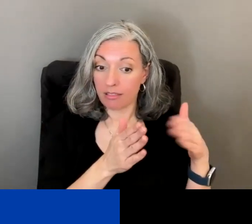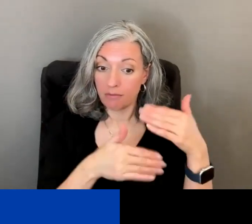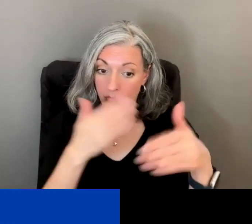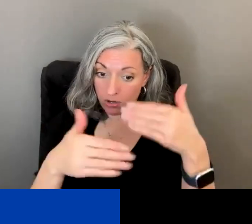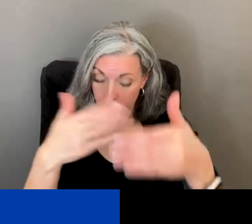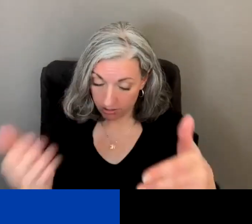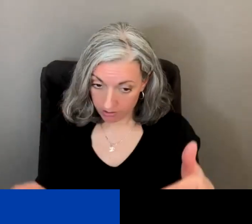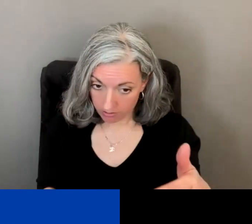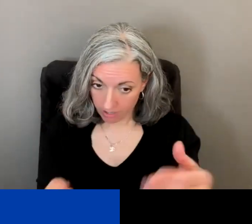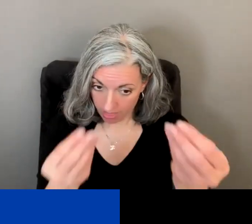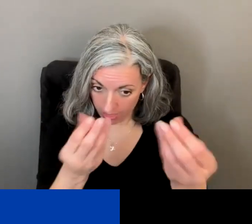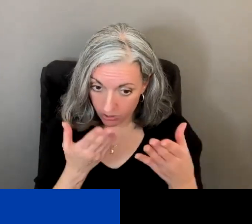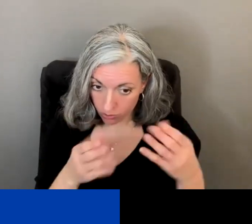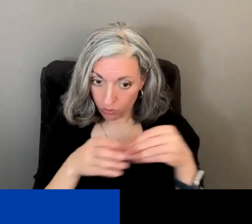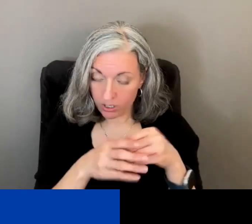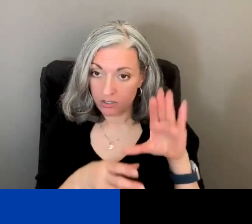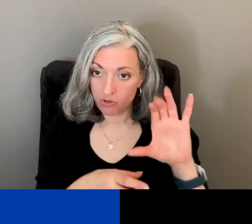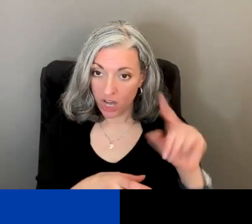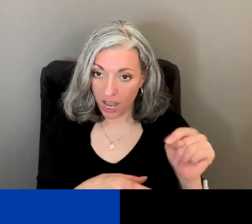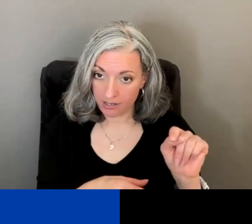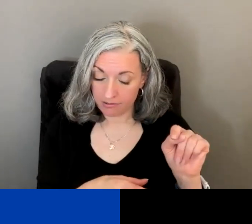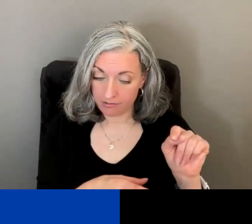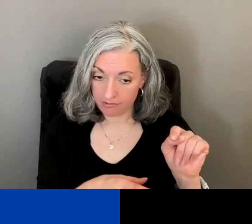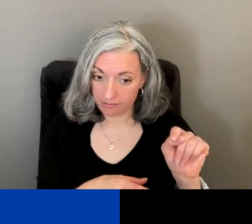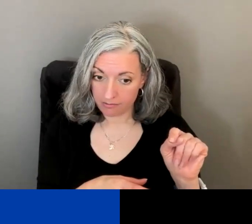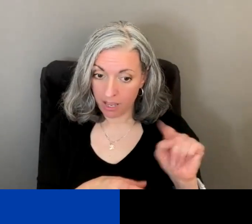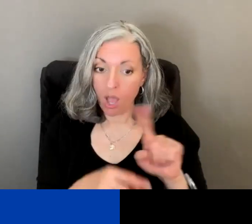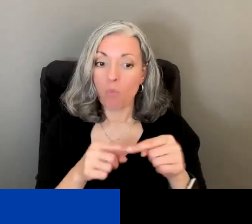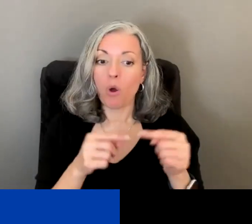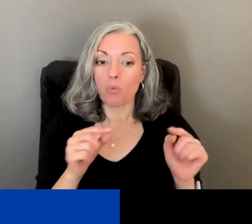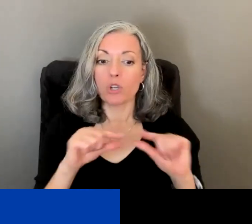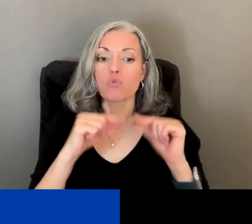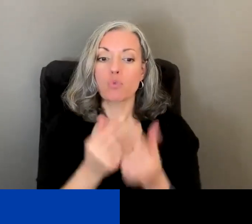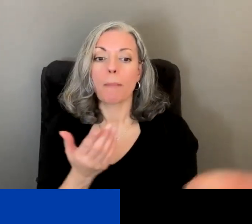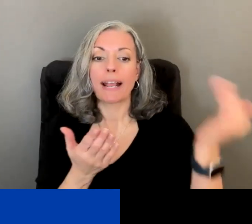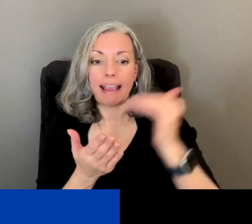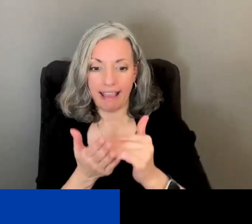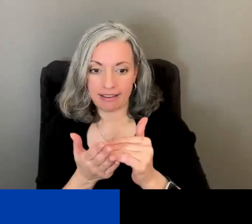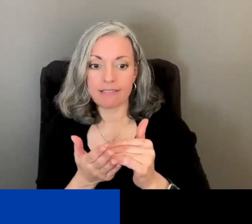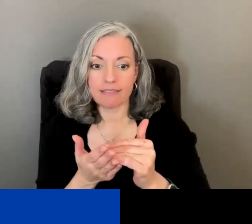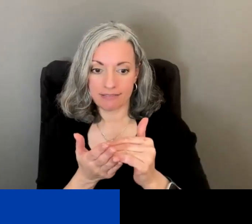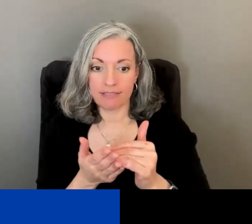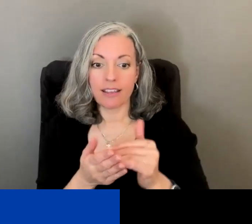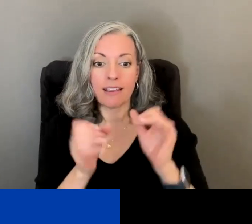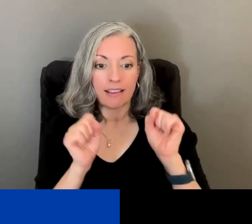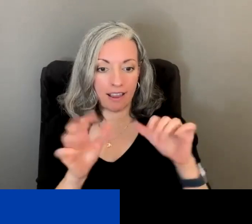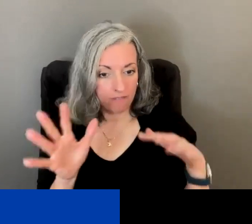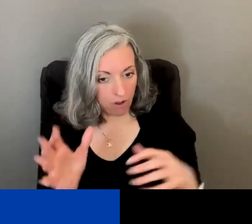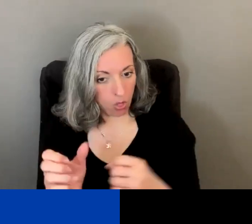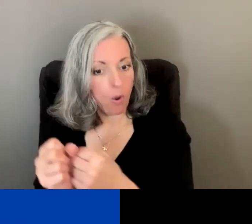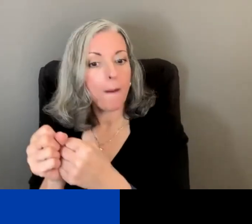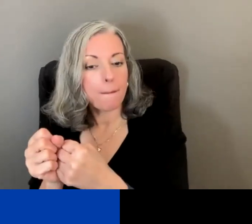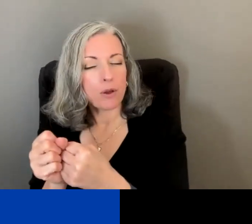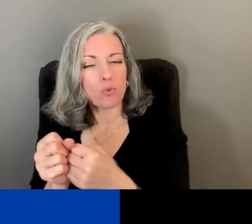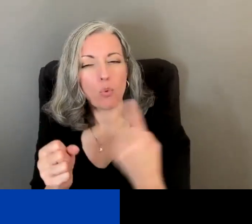know in the chat. And then when we regroup, then Marina and team can follow up, and we'll do some